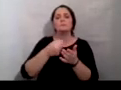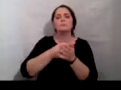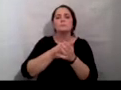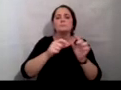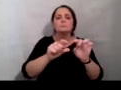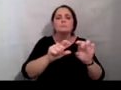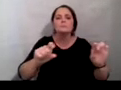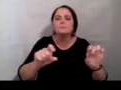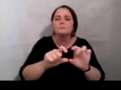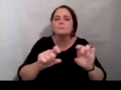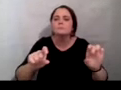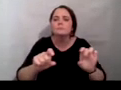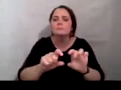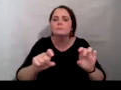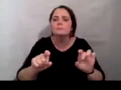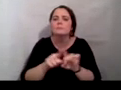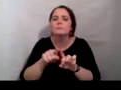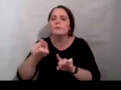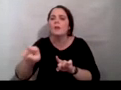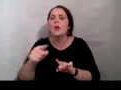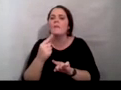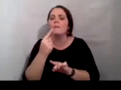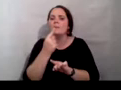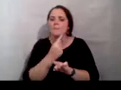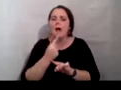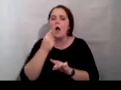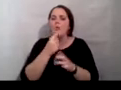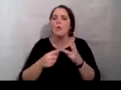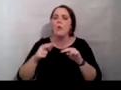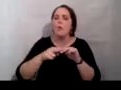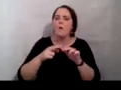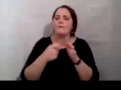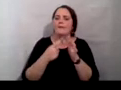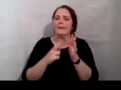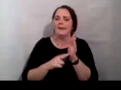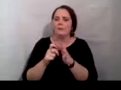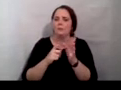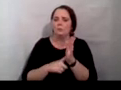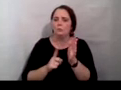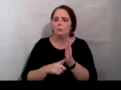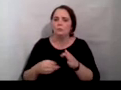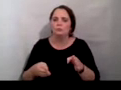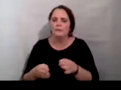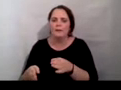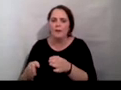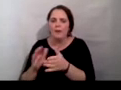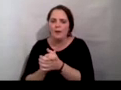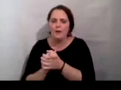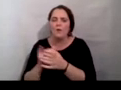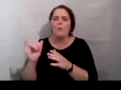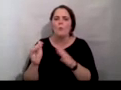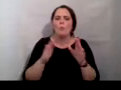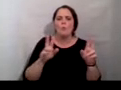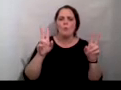see here, sometimes they're like places like the mouth of Kendall River, sometimes it's human